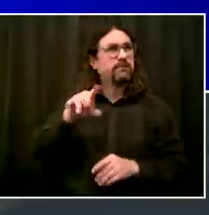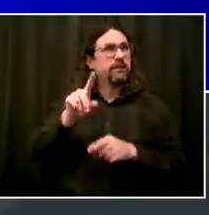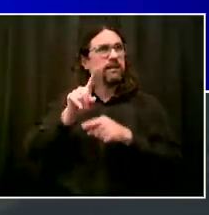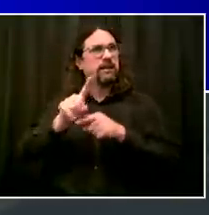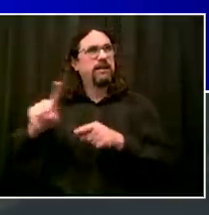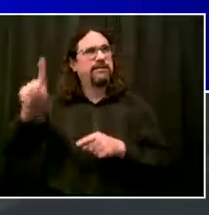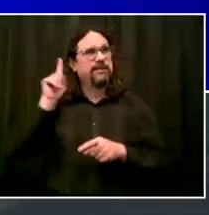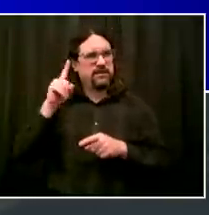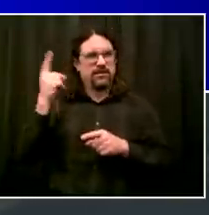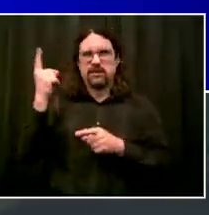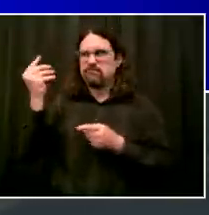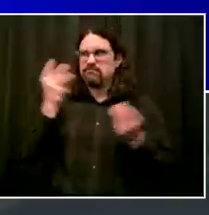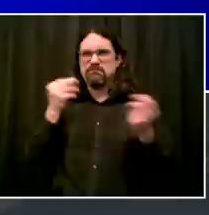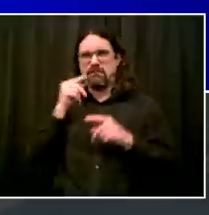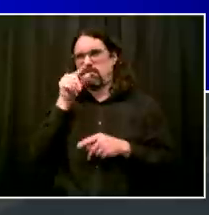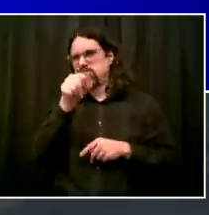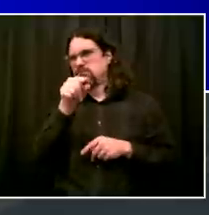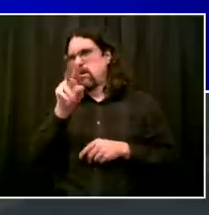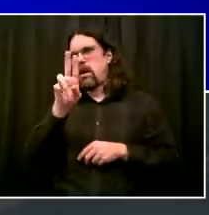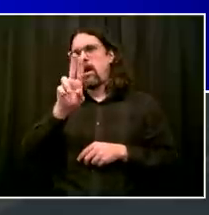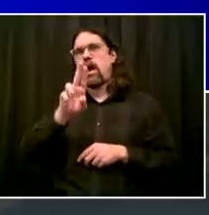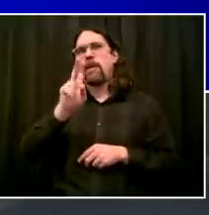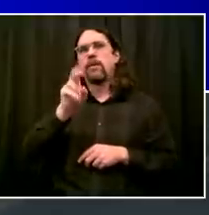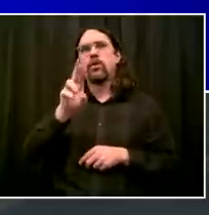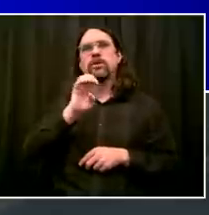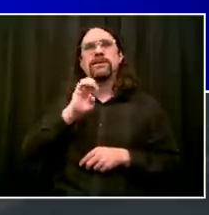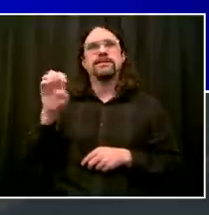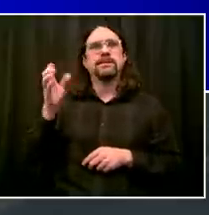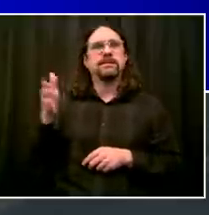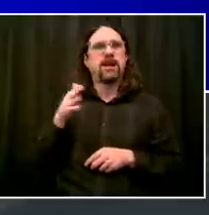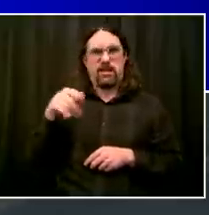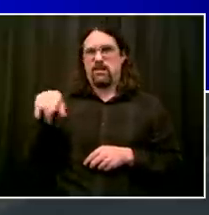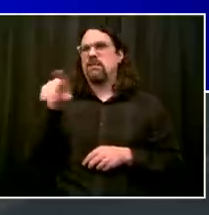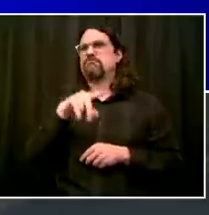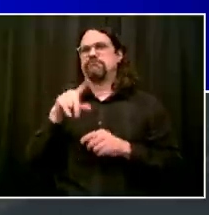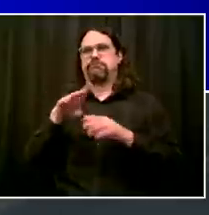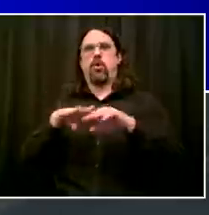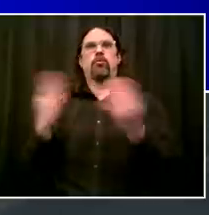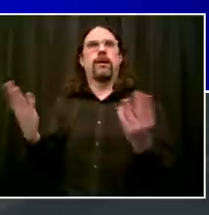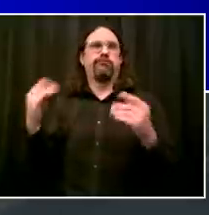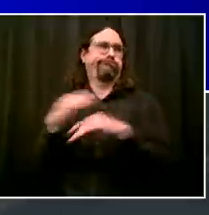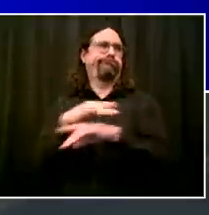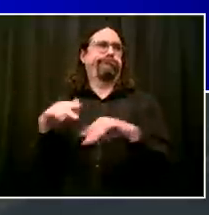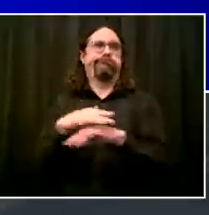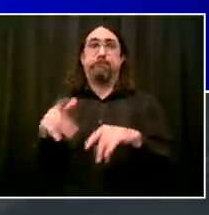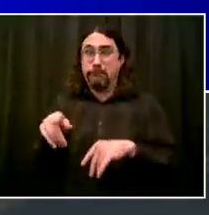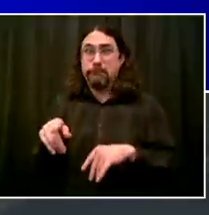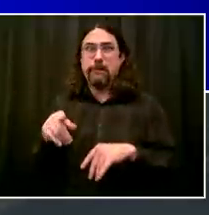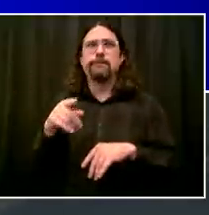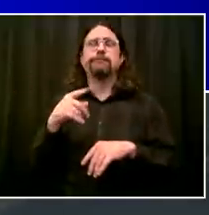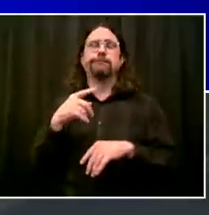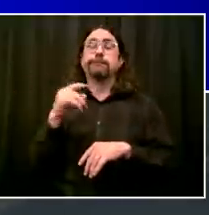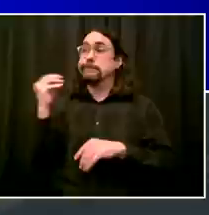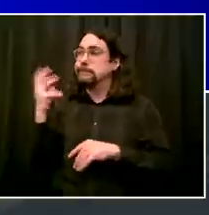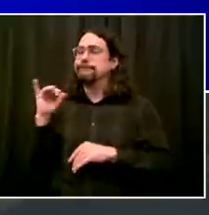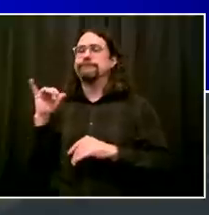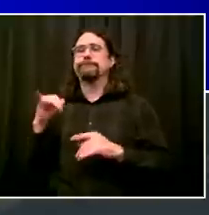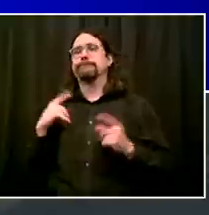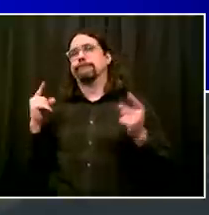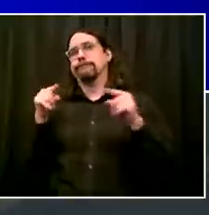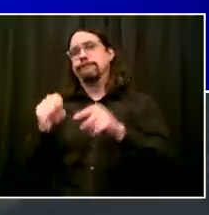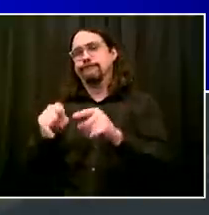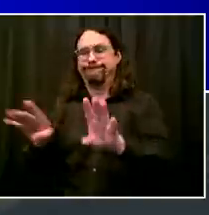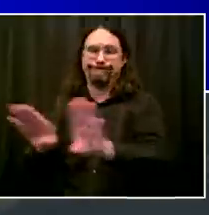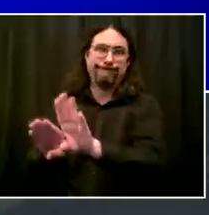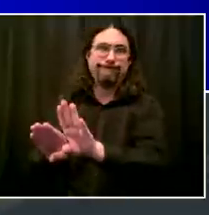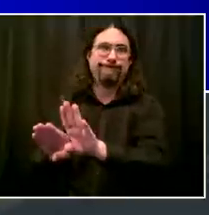heavy. That's the exact wording they gave me, bar heavy. Just making sure that we don't see crowding and we don't see things that